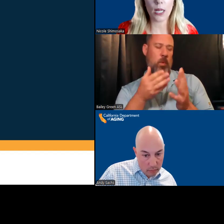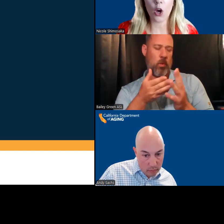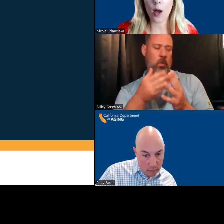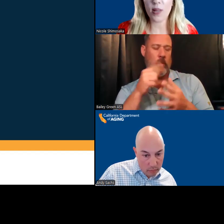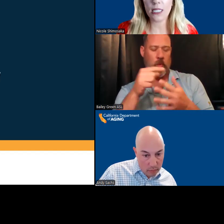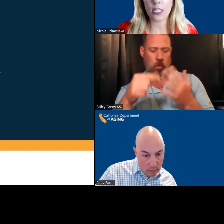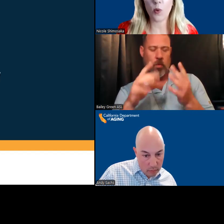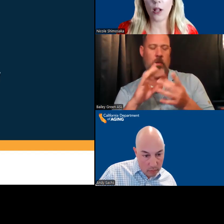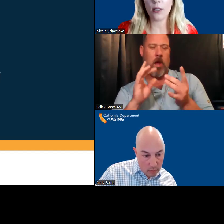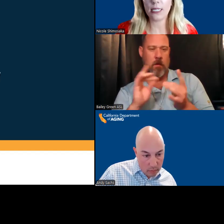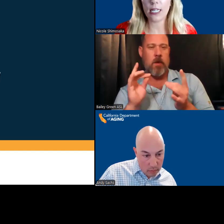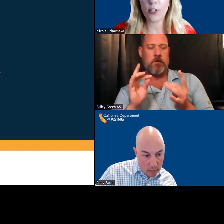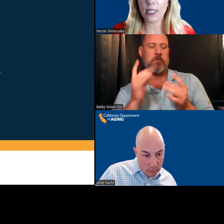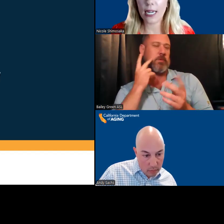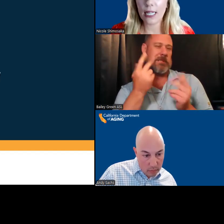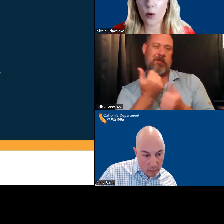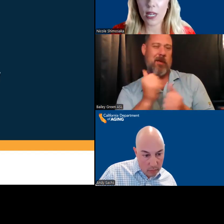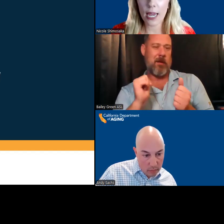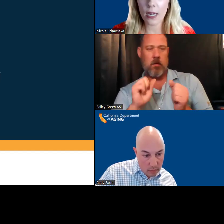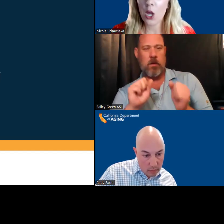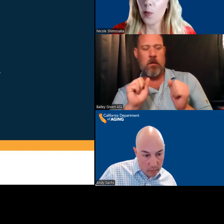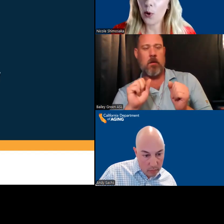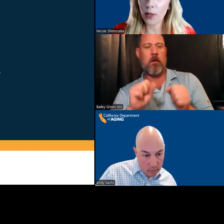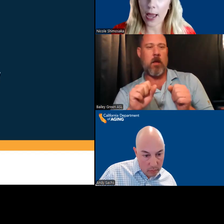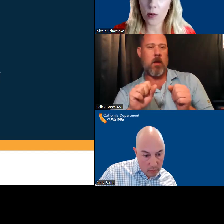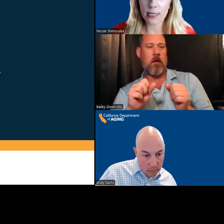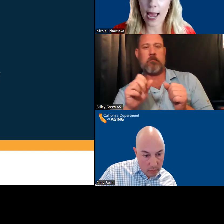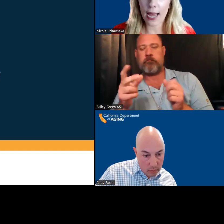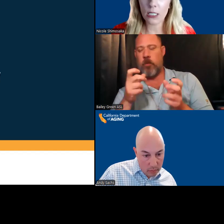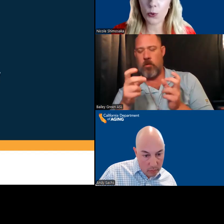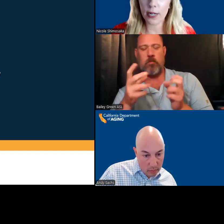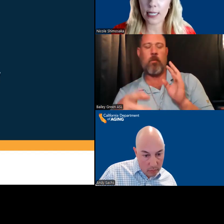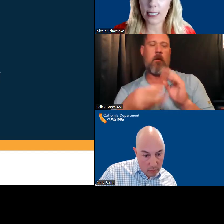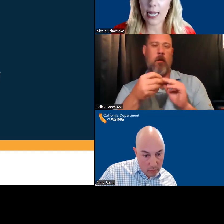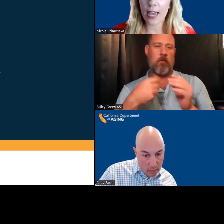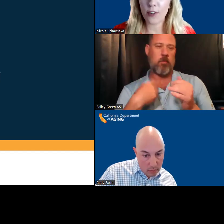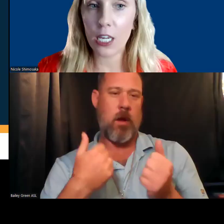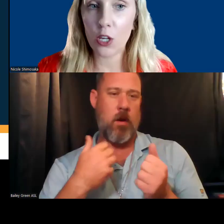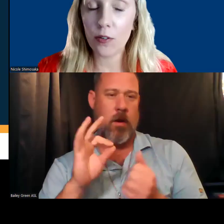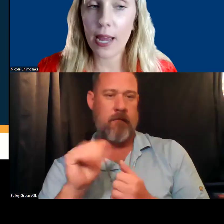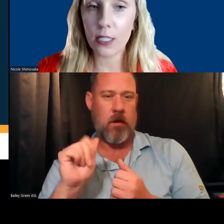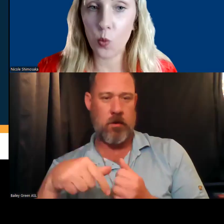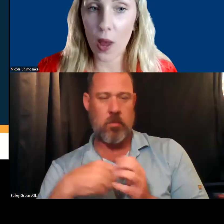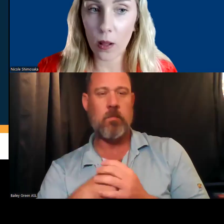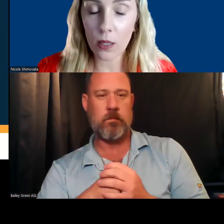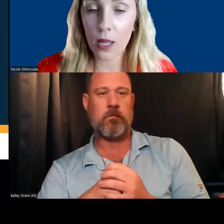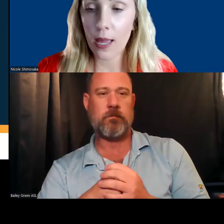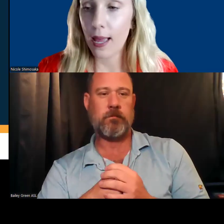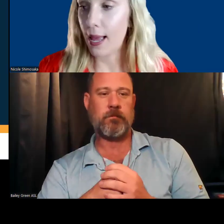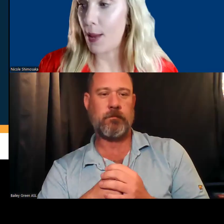the comments as well to see if there's any that we can pull out to add to our existing FAQ as